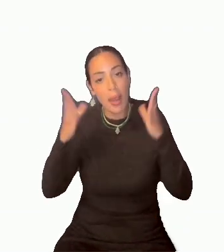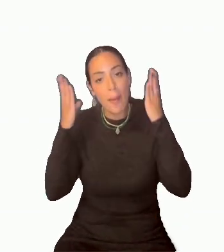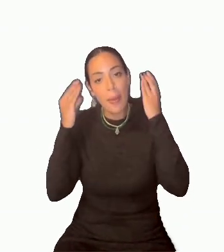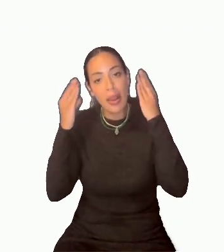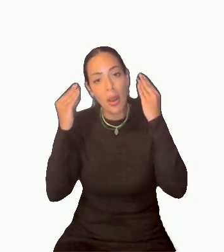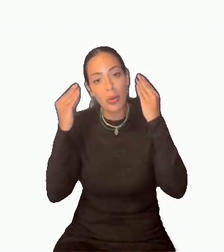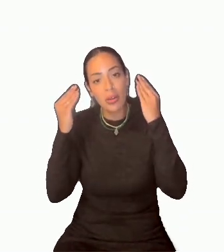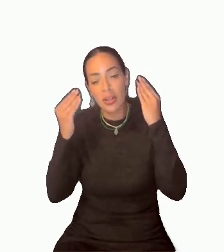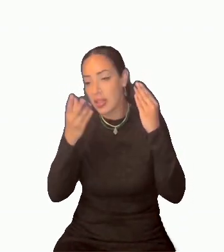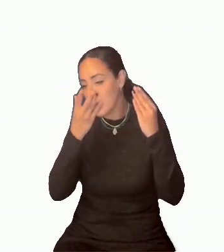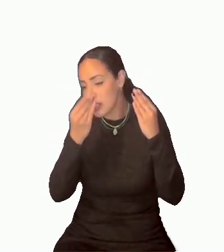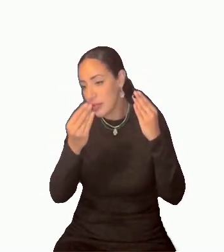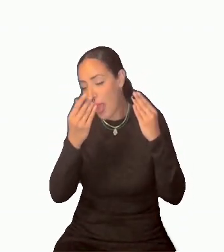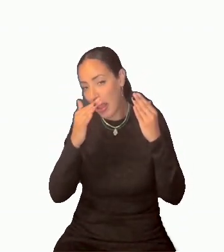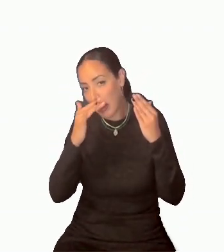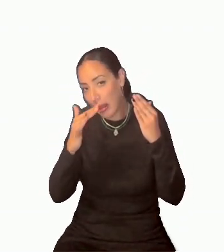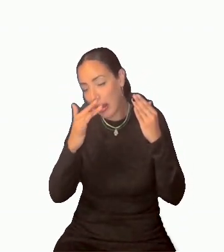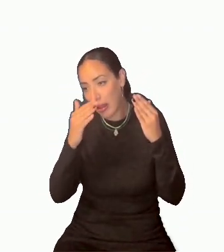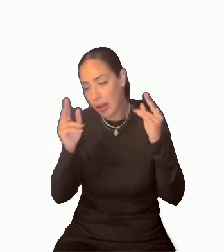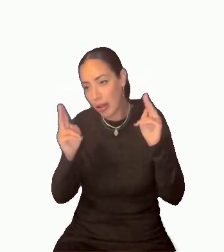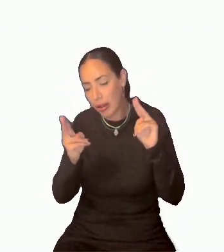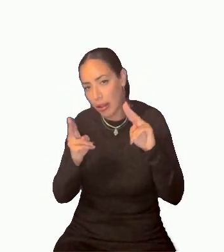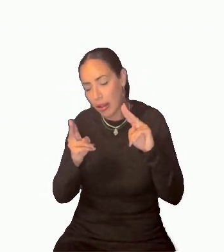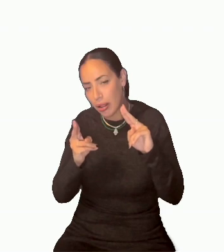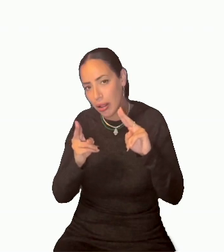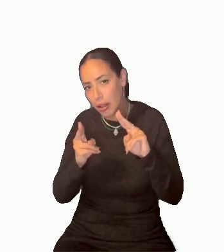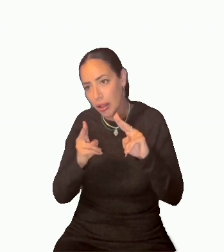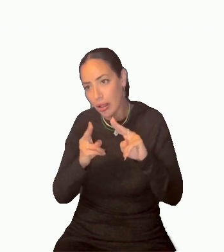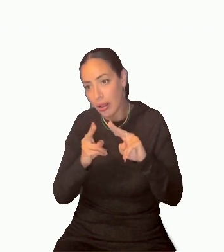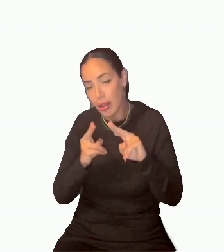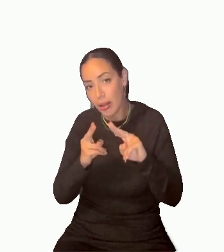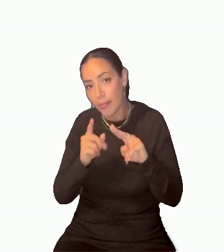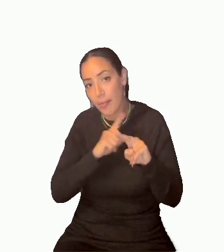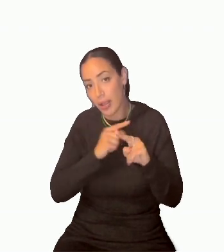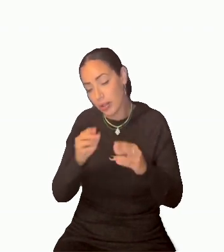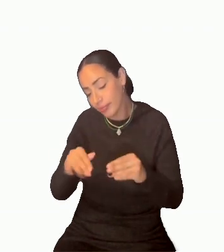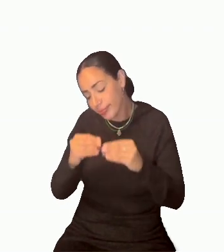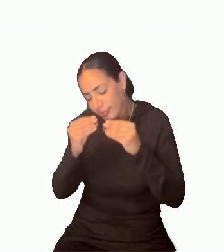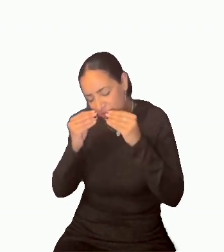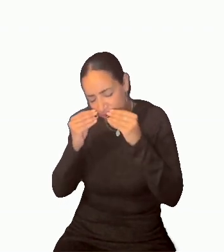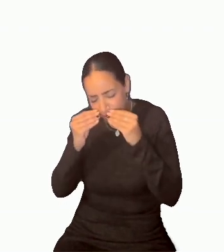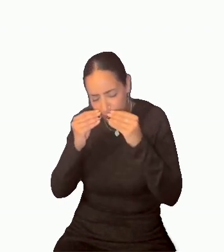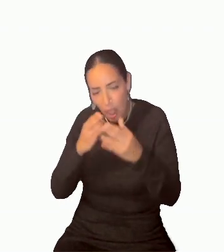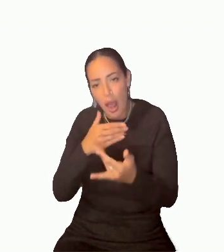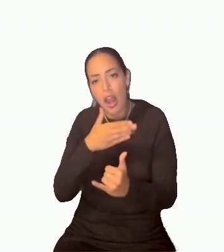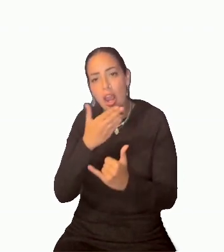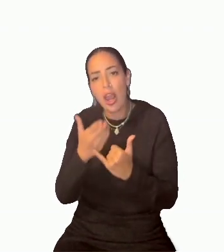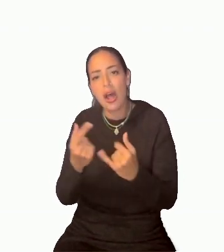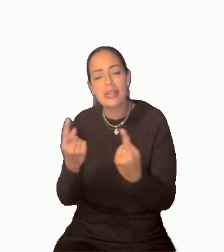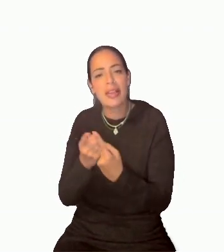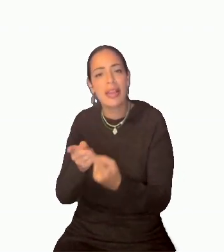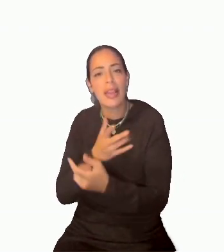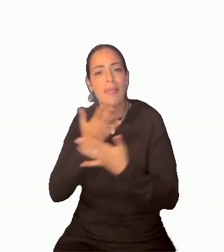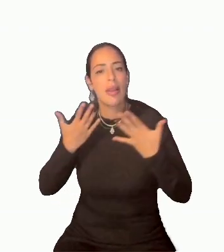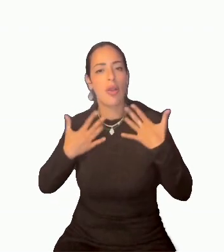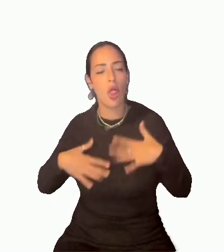pillow. It's fading. You can't smell it as much now, but I used to smell it because it's the last thing he ever wore."